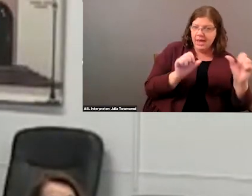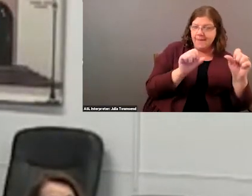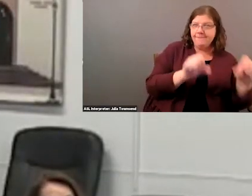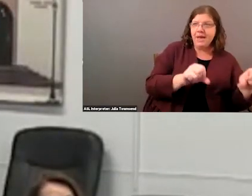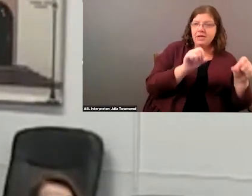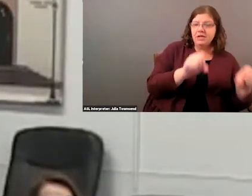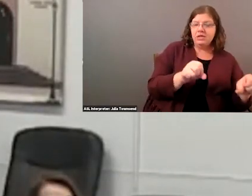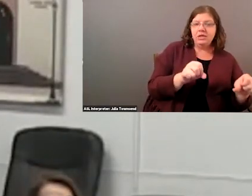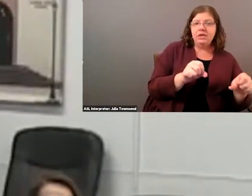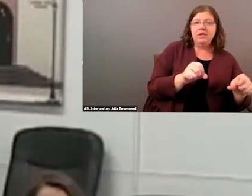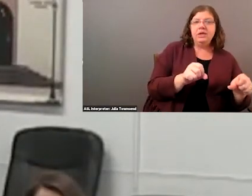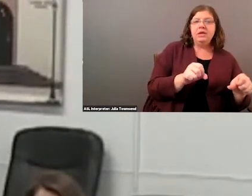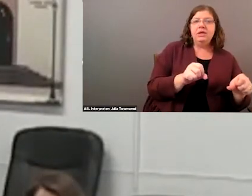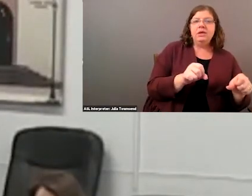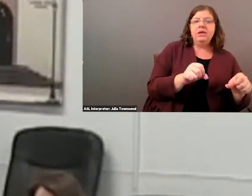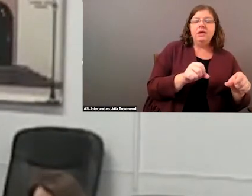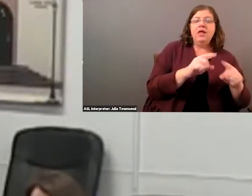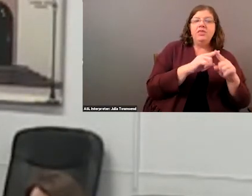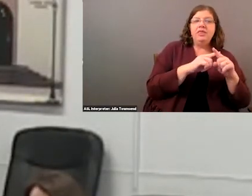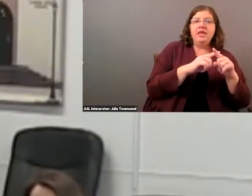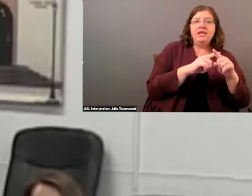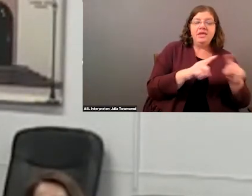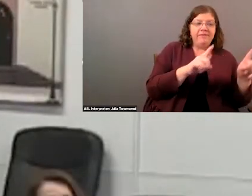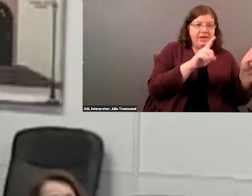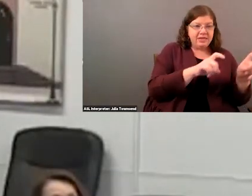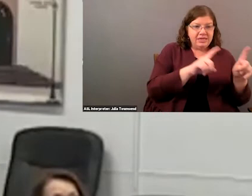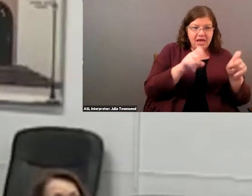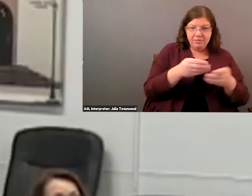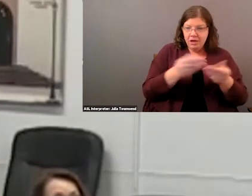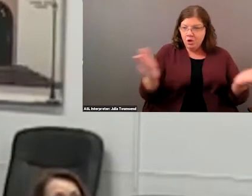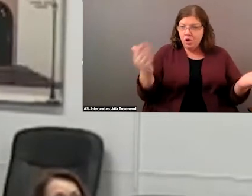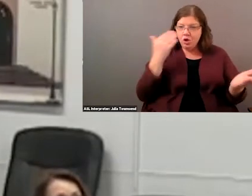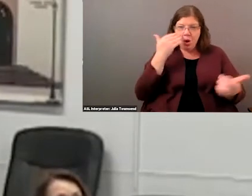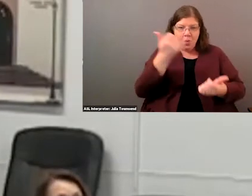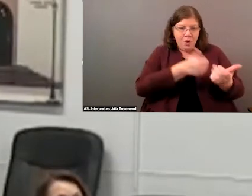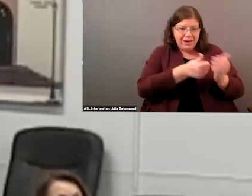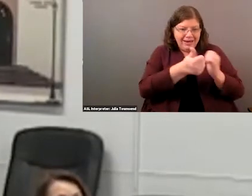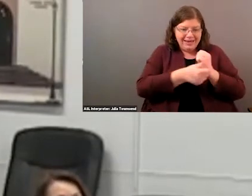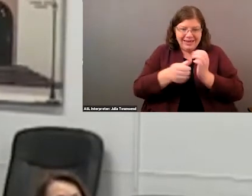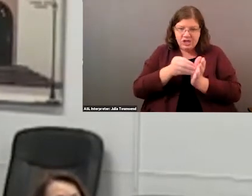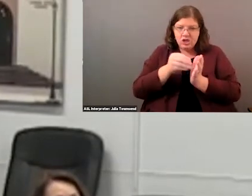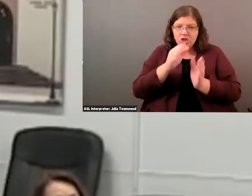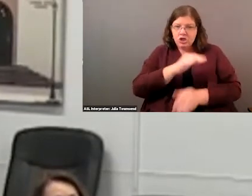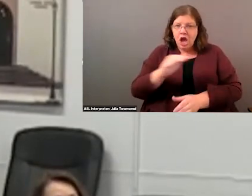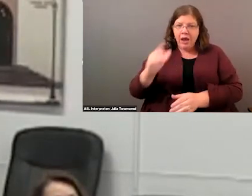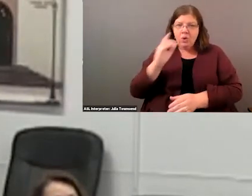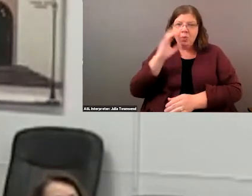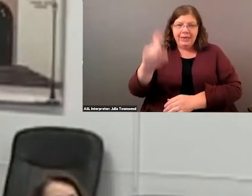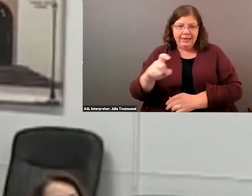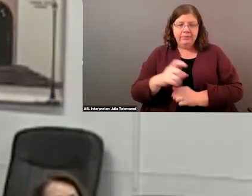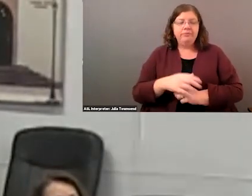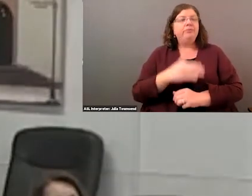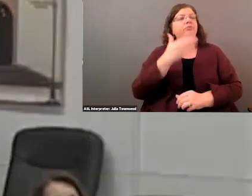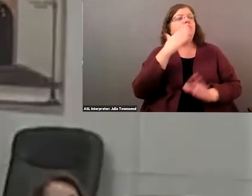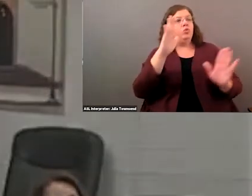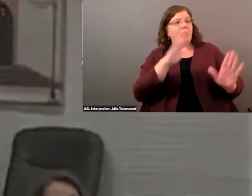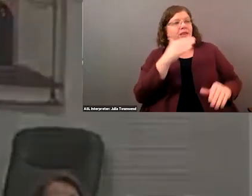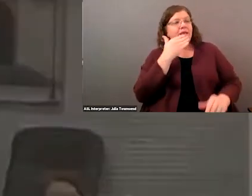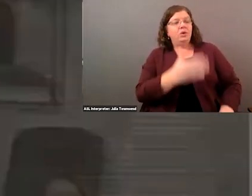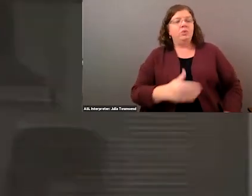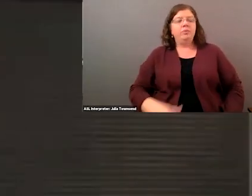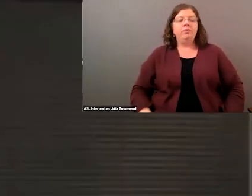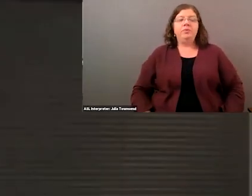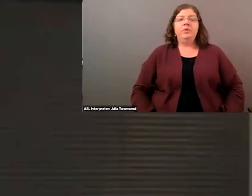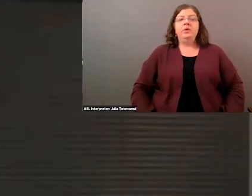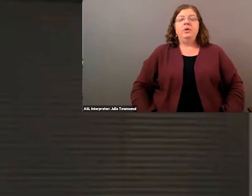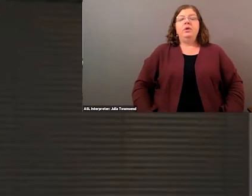need. Great, thank you. And remind me, do the TOSAs work directly with the students,